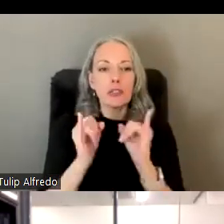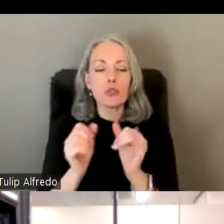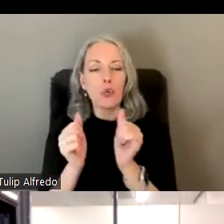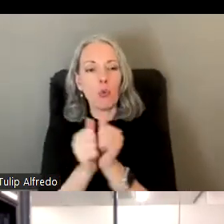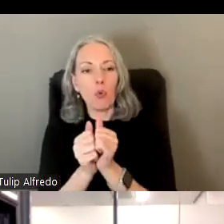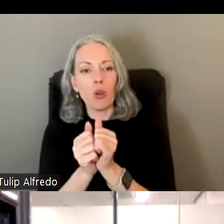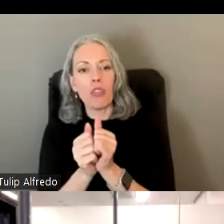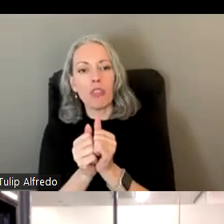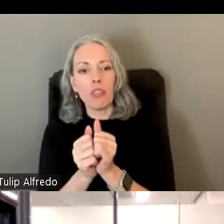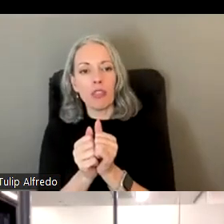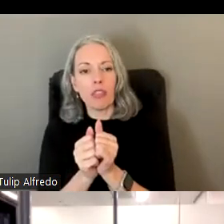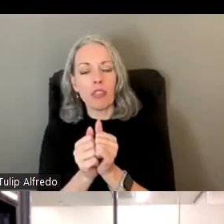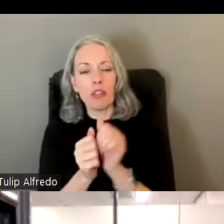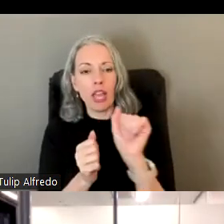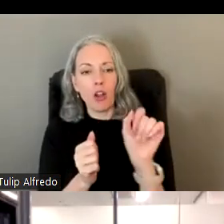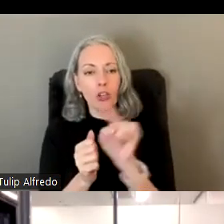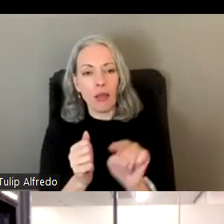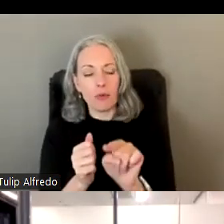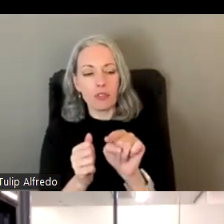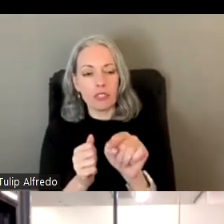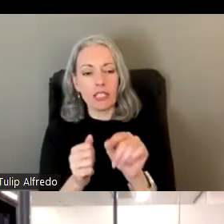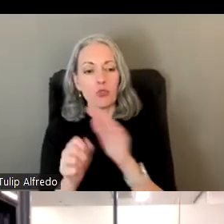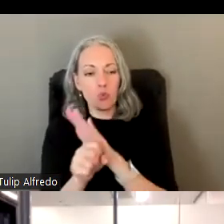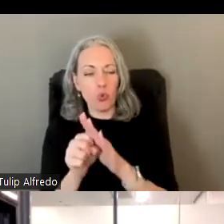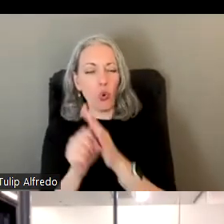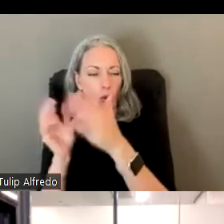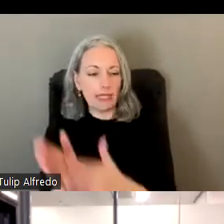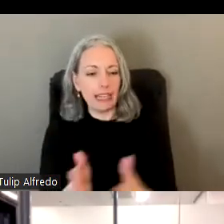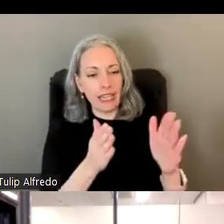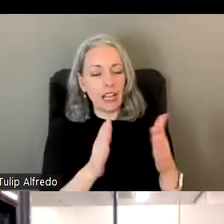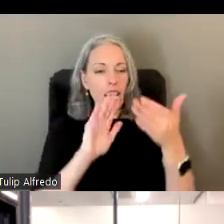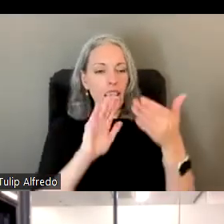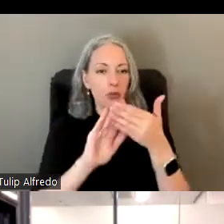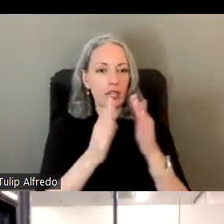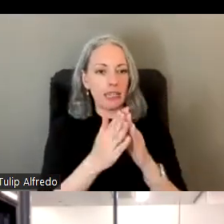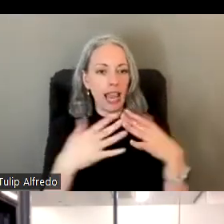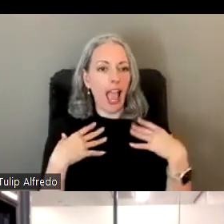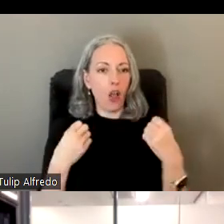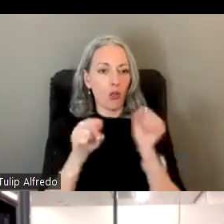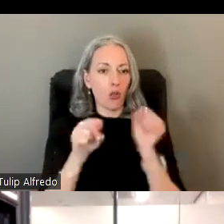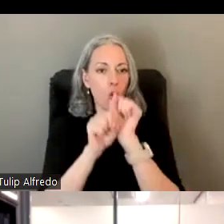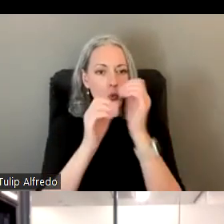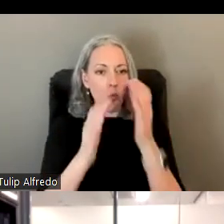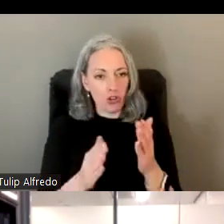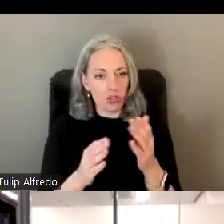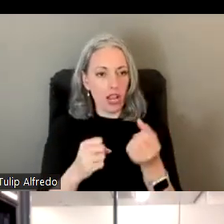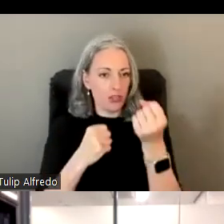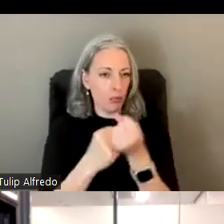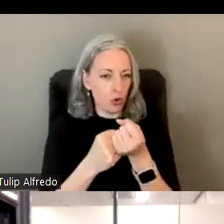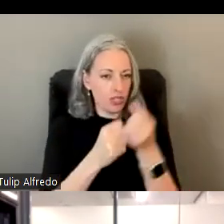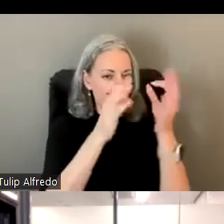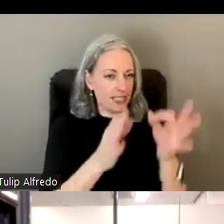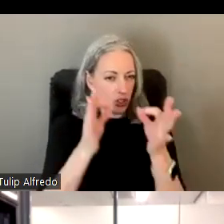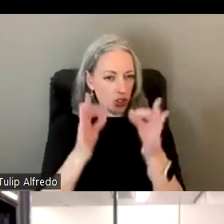local planning. And the community health workers and the supported decision makers. So there's sort